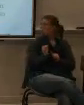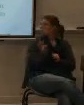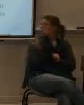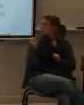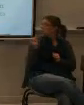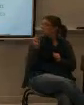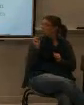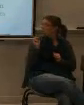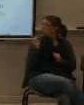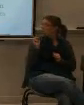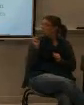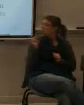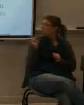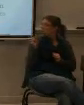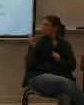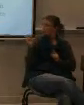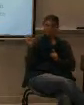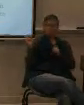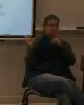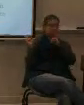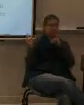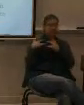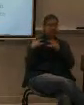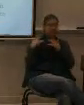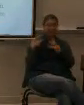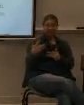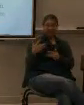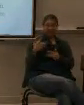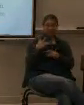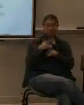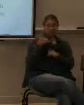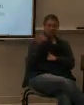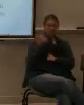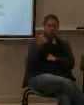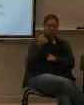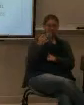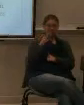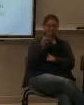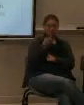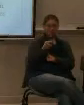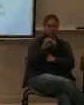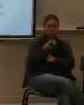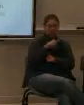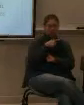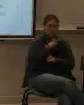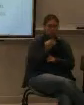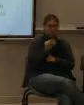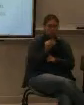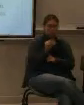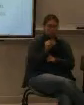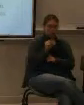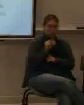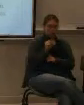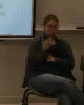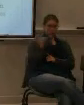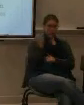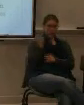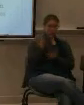This anoxygenic photosynthesis is likely the earliest form of photosynthesis.